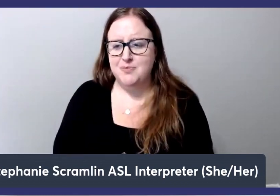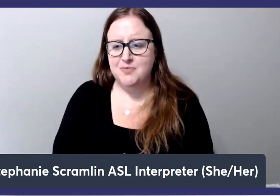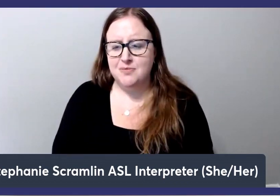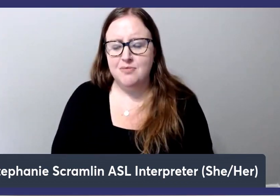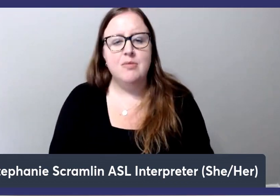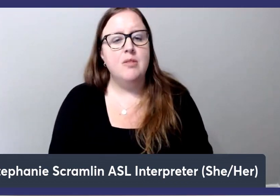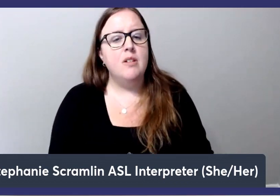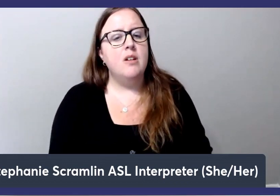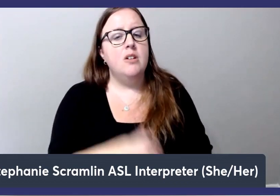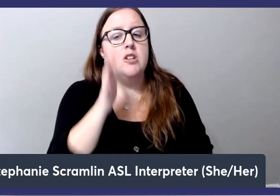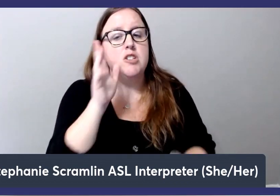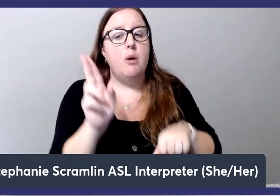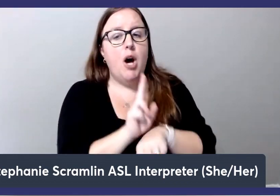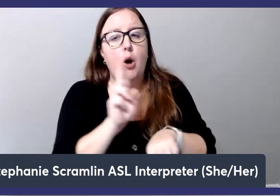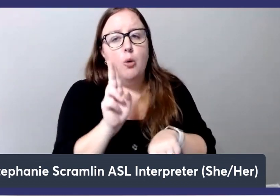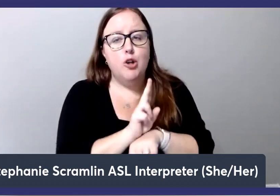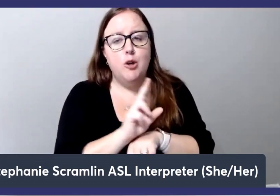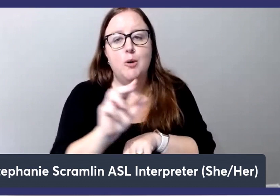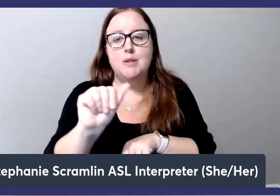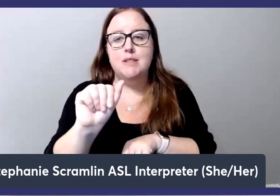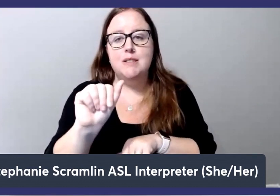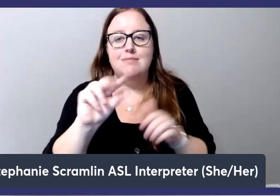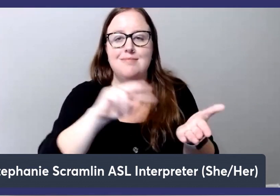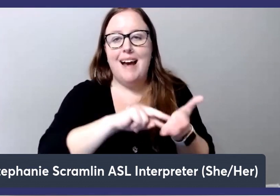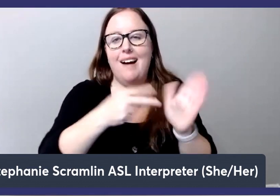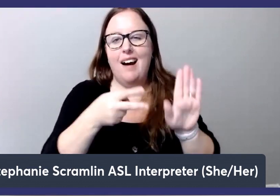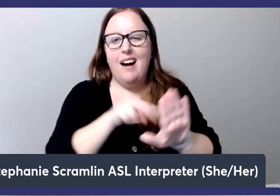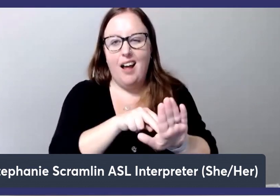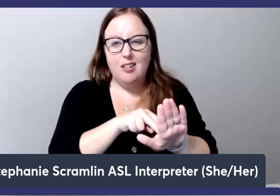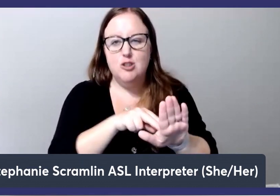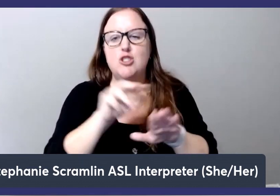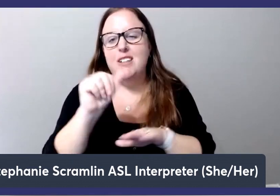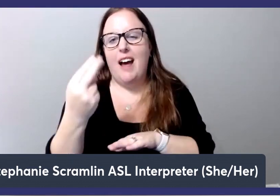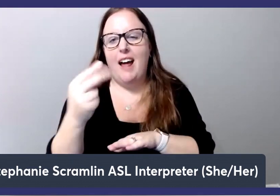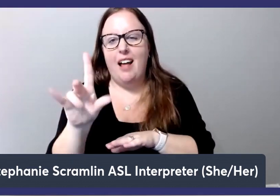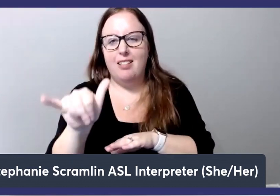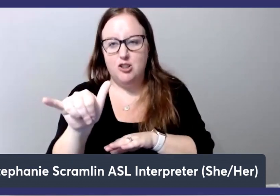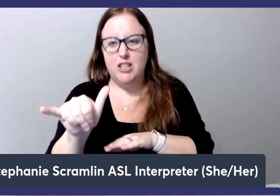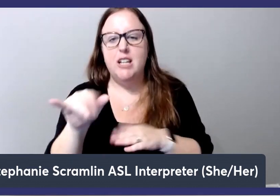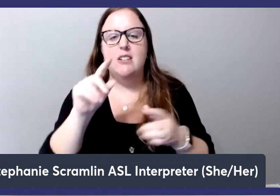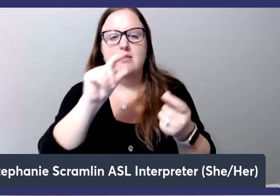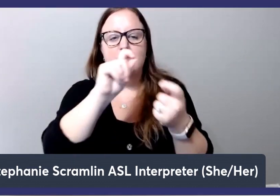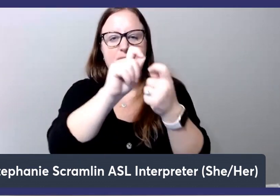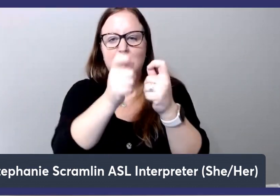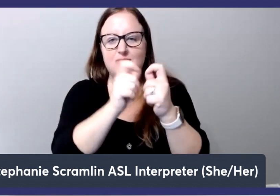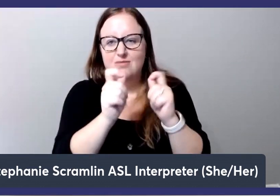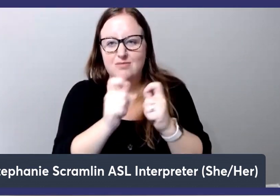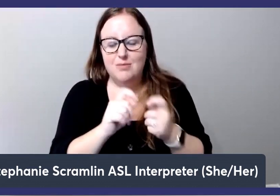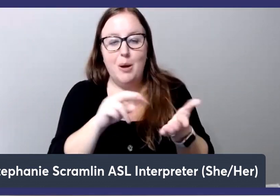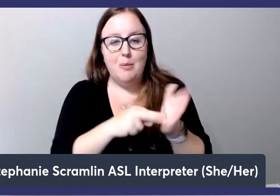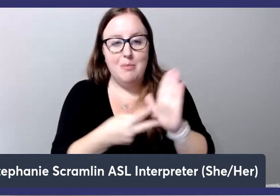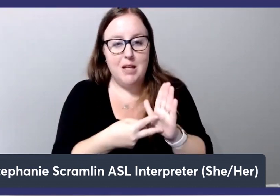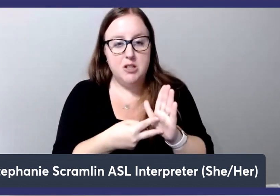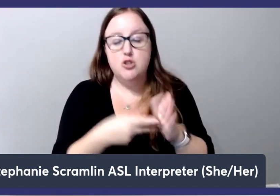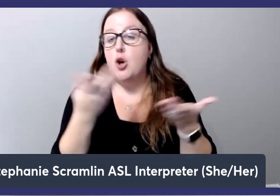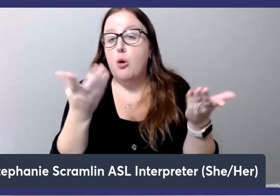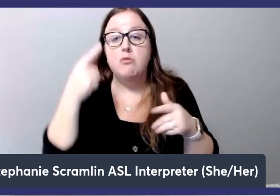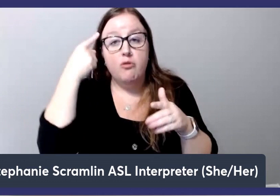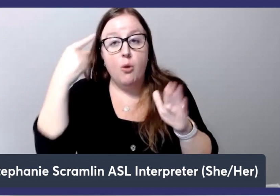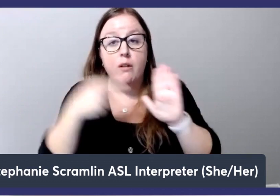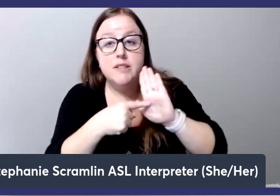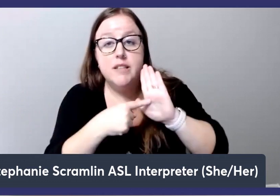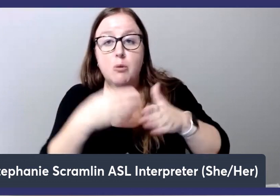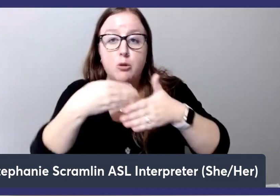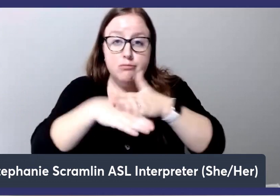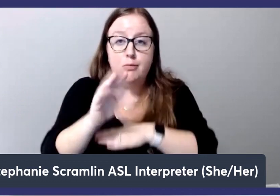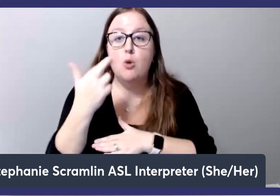So I'll use an analogy to really explain what hyperparameter tuning is all about. So you walk into your favorite restaurant,